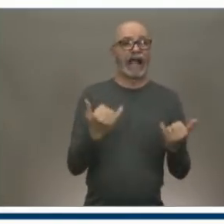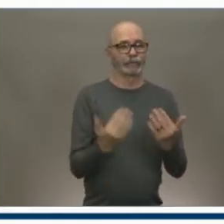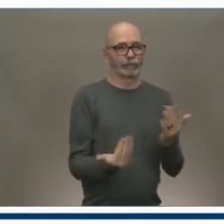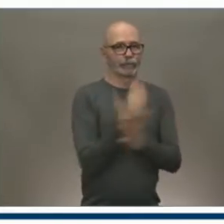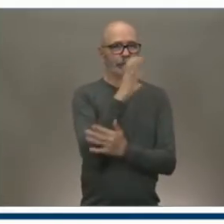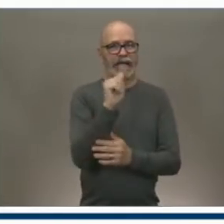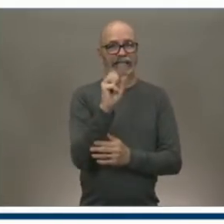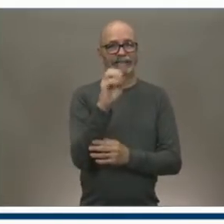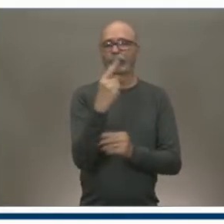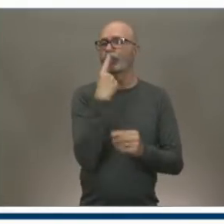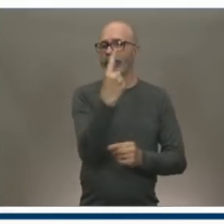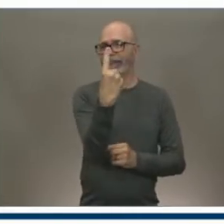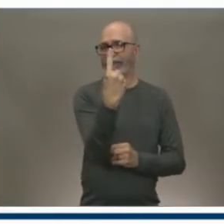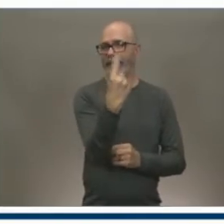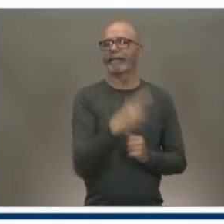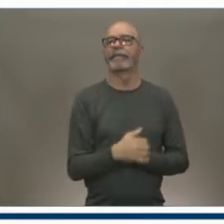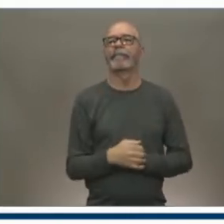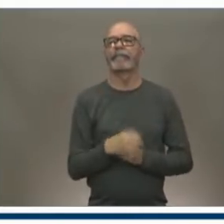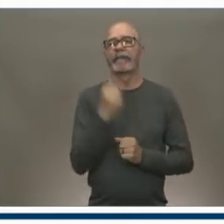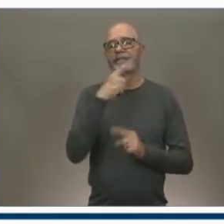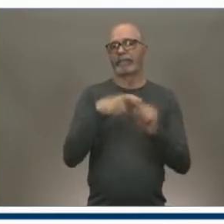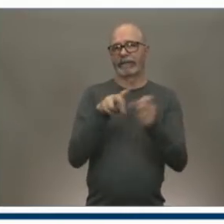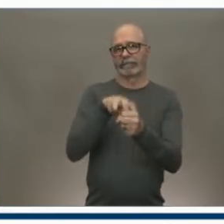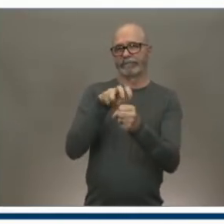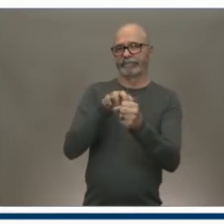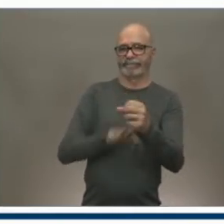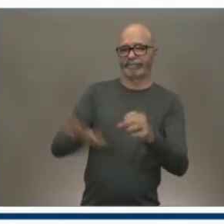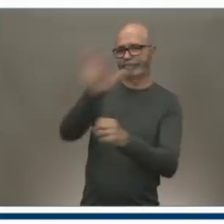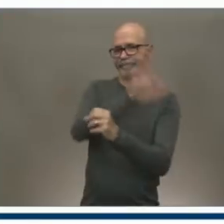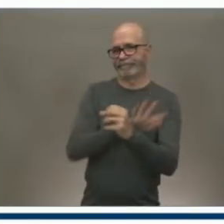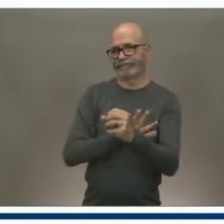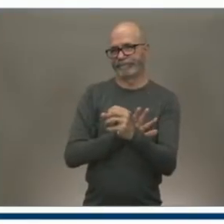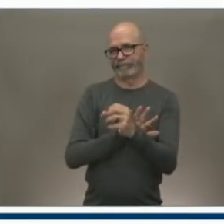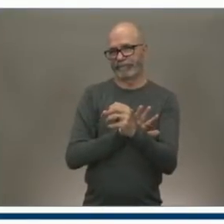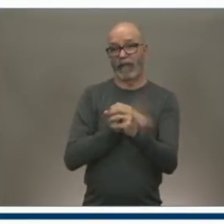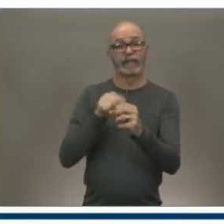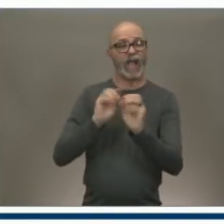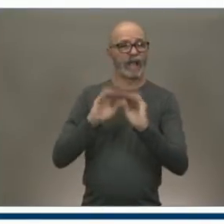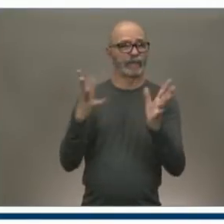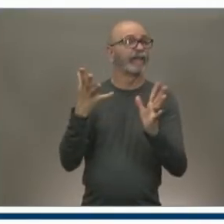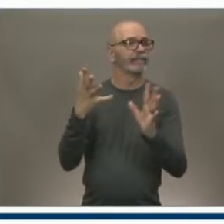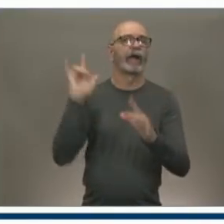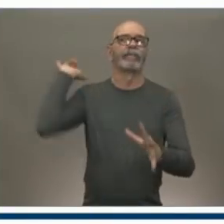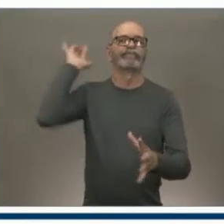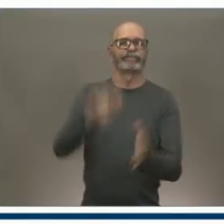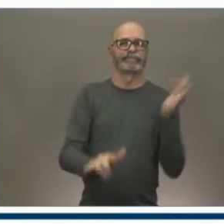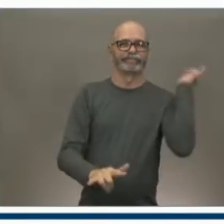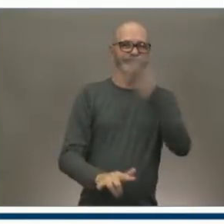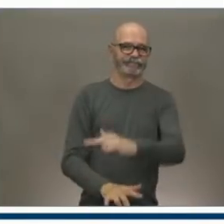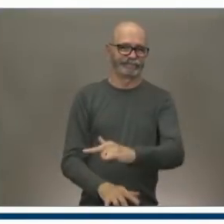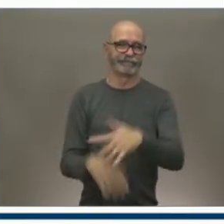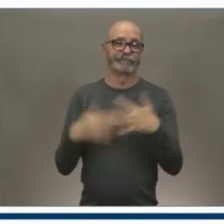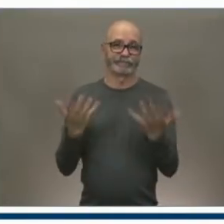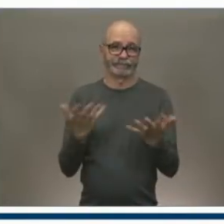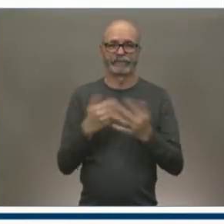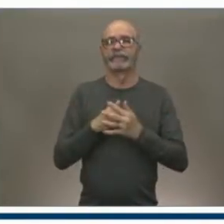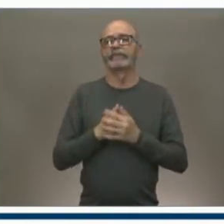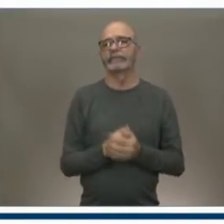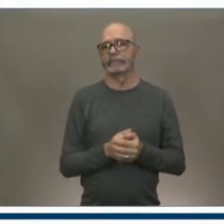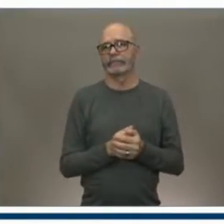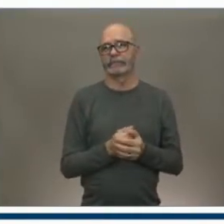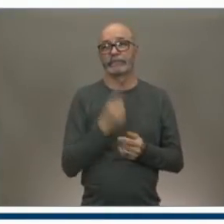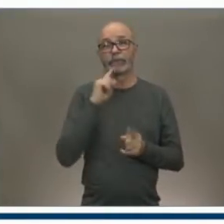COVID-19. The new case is in Central Zone and is related to travel outside of Atlantic Canada. There are 11 active cases in our